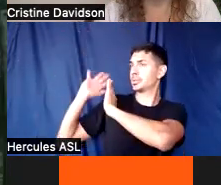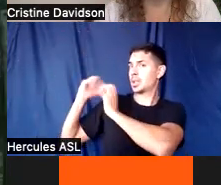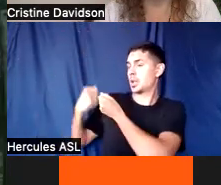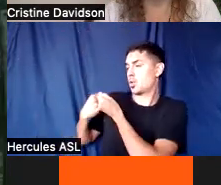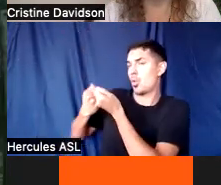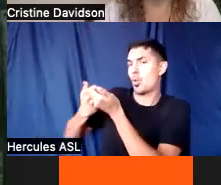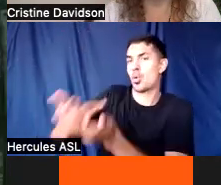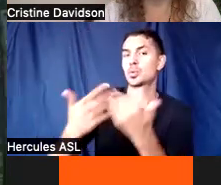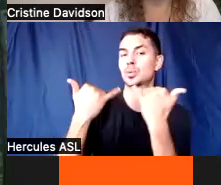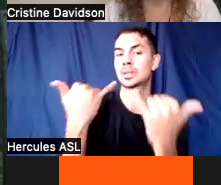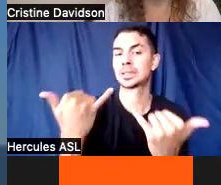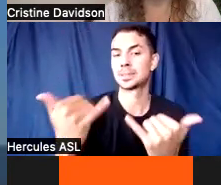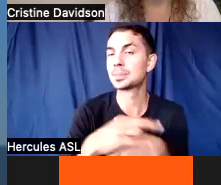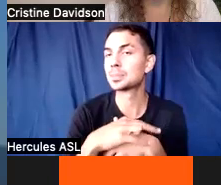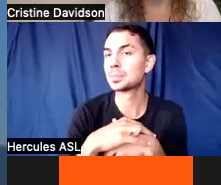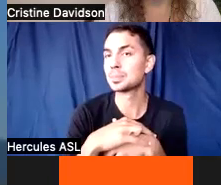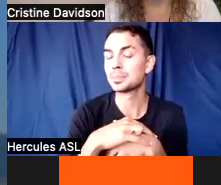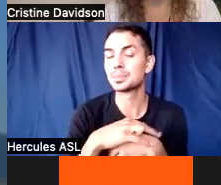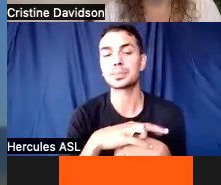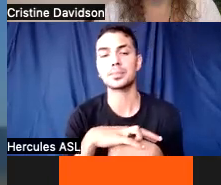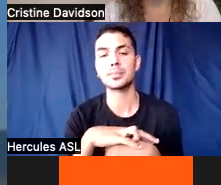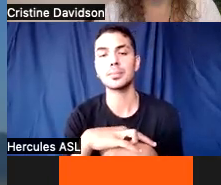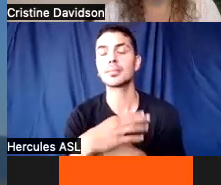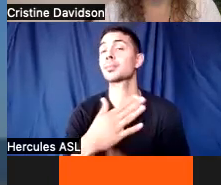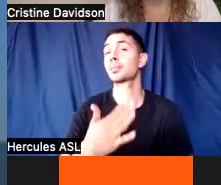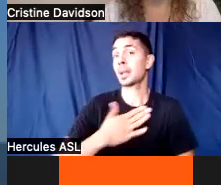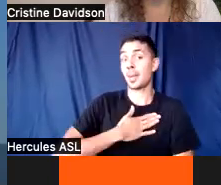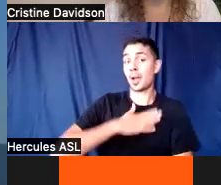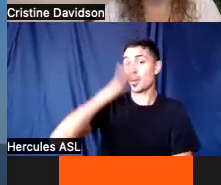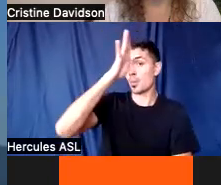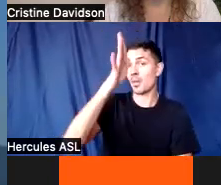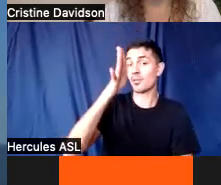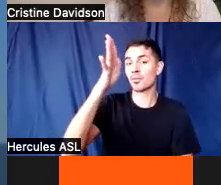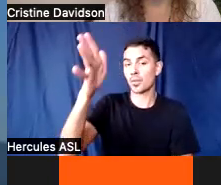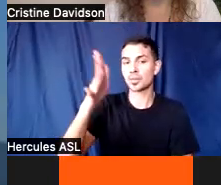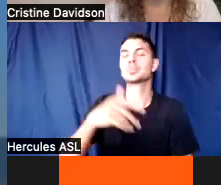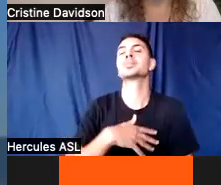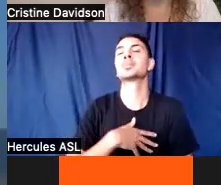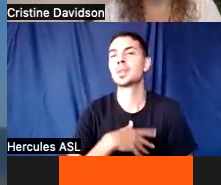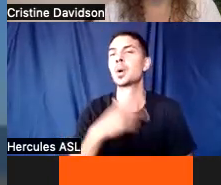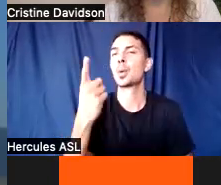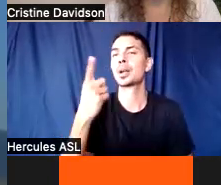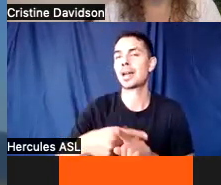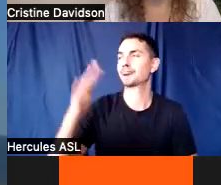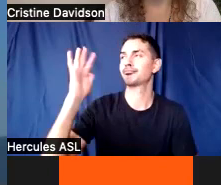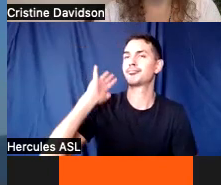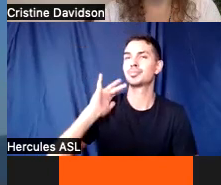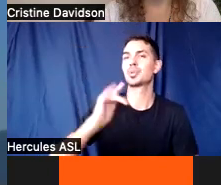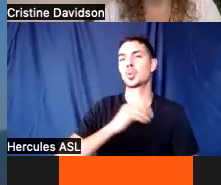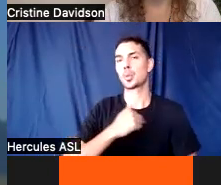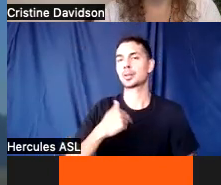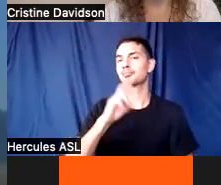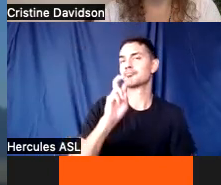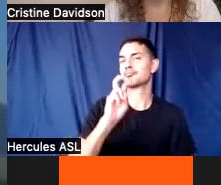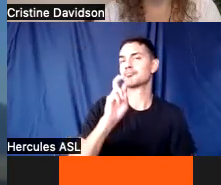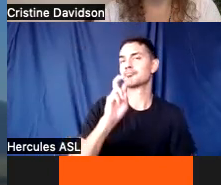I spent a lot of time with, and at one point he took me up to a place west of here, in the Tide, and he said, yeah, we brought